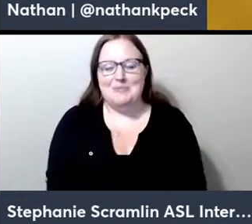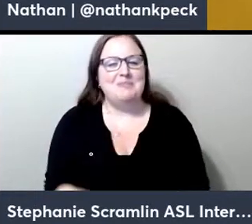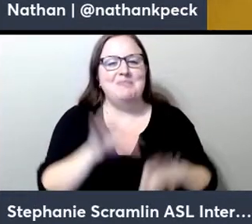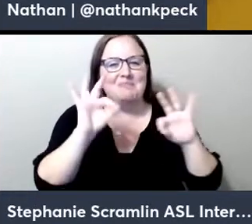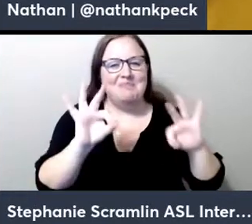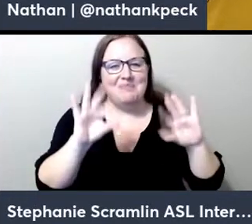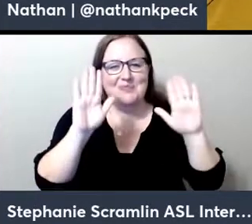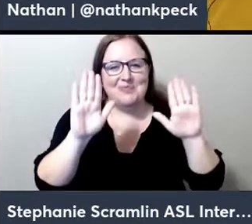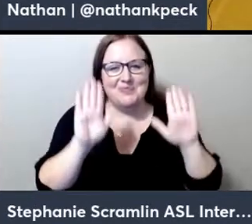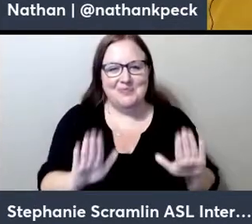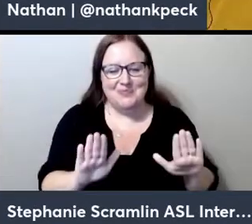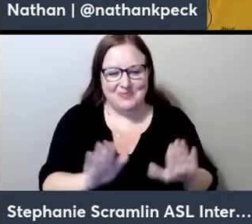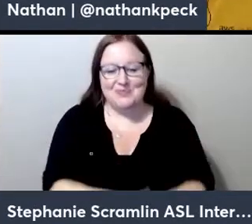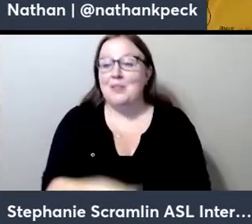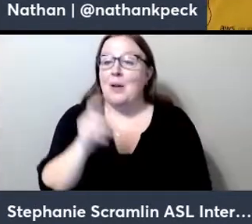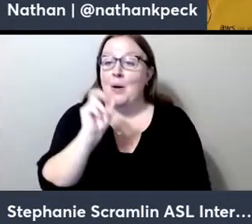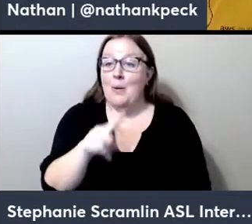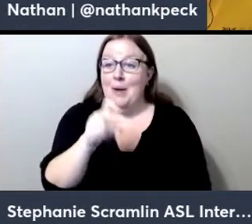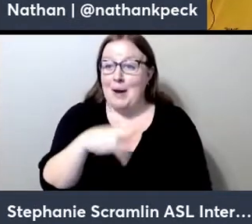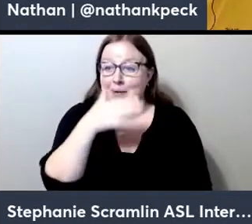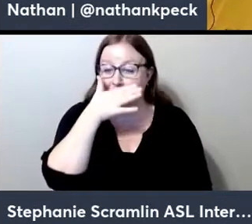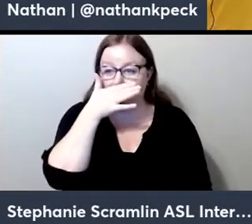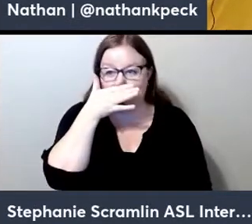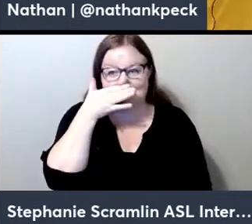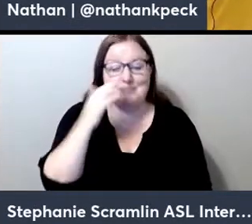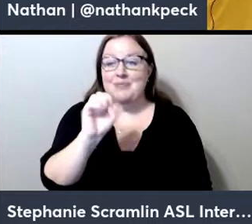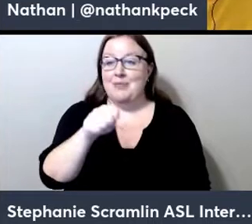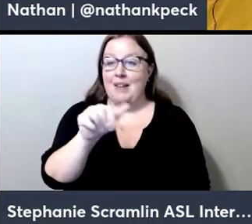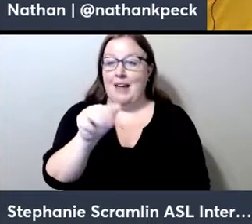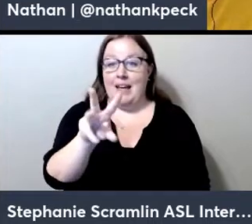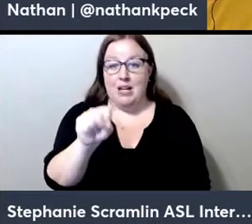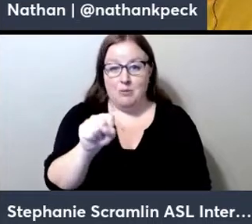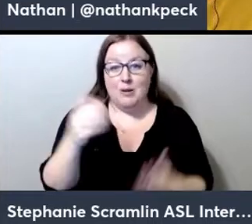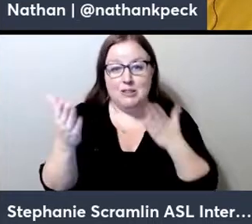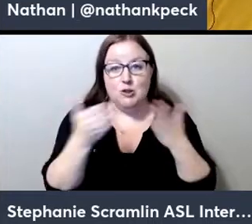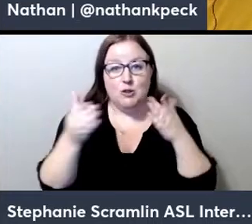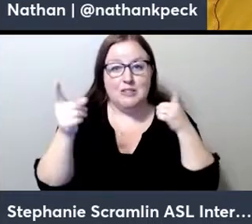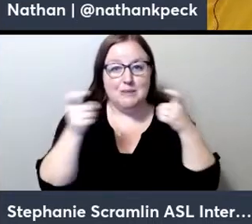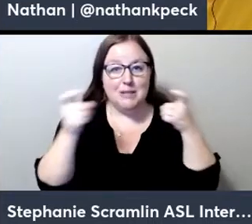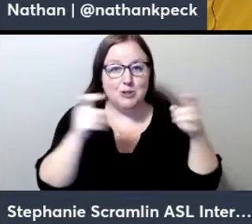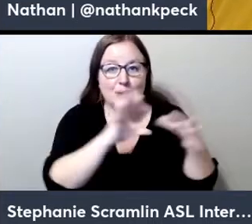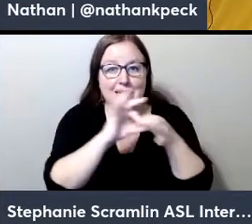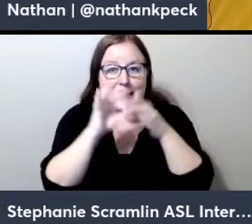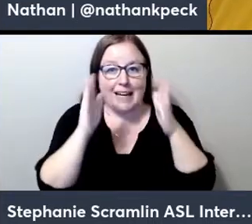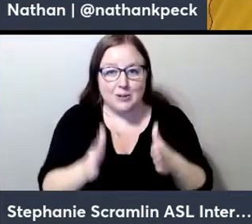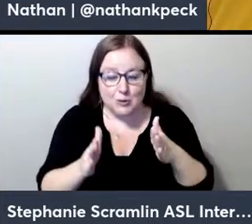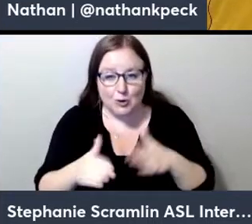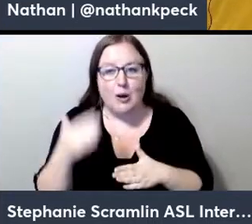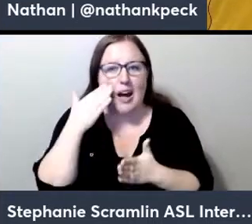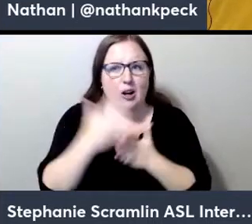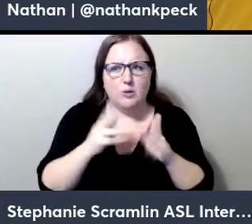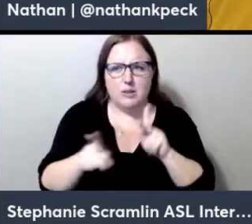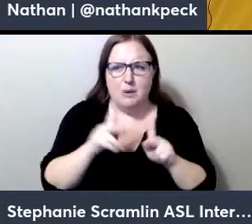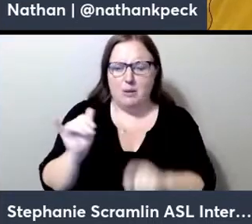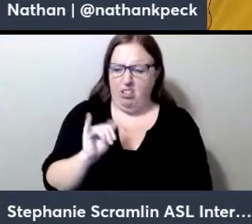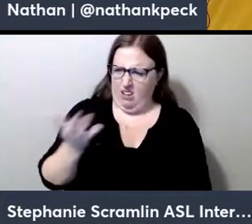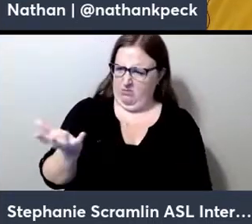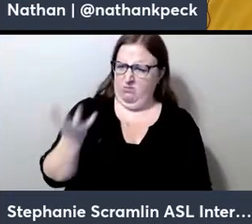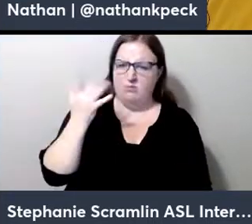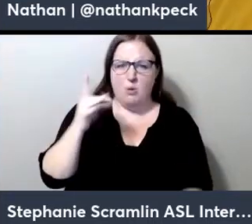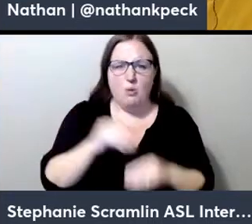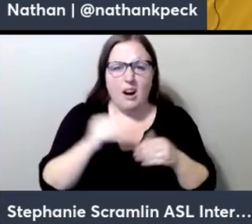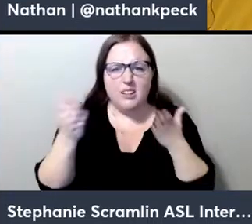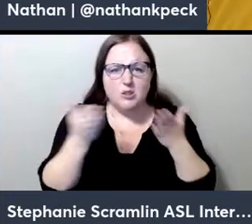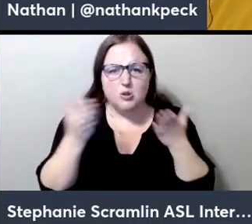right. So yes, this is AWS Service Management Connector. And I know some people are like, why are we in